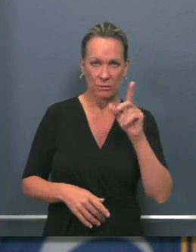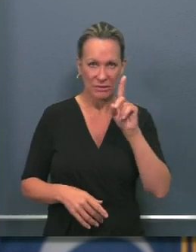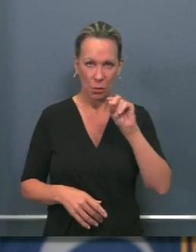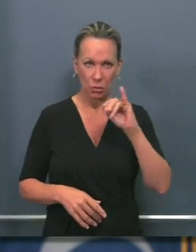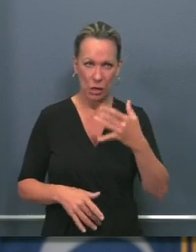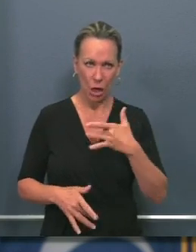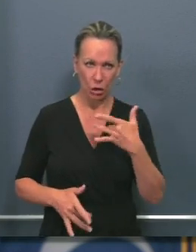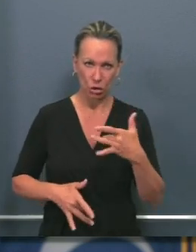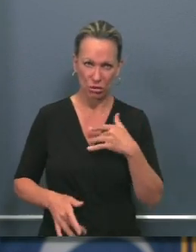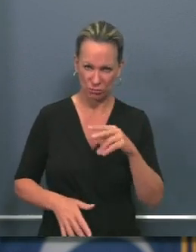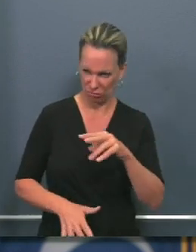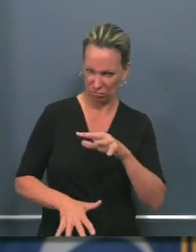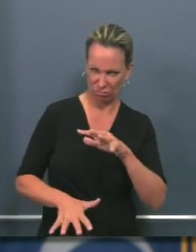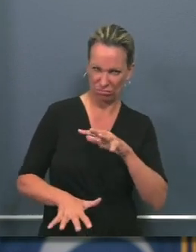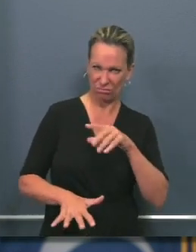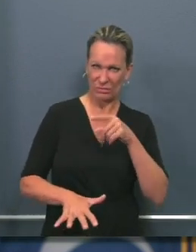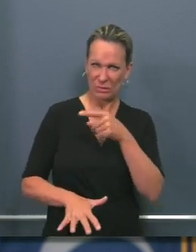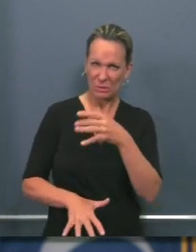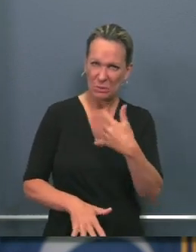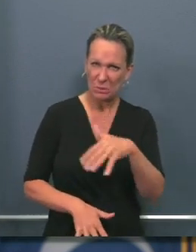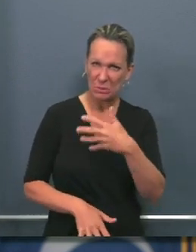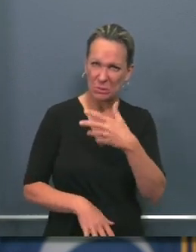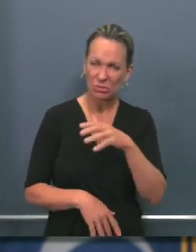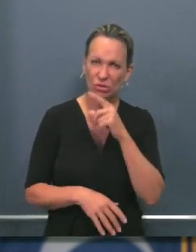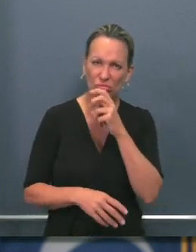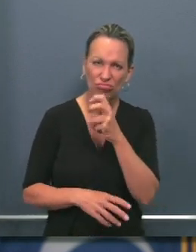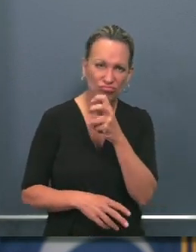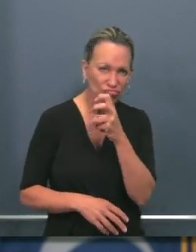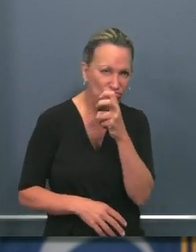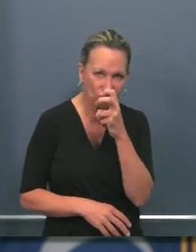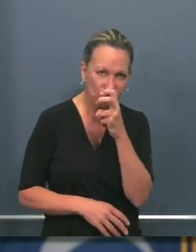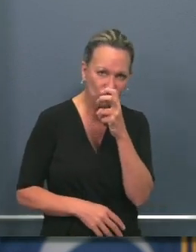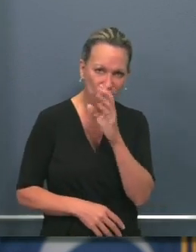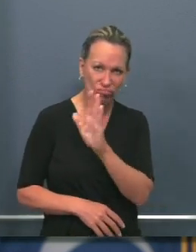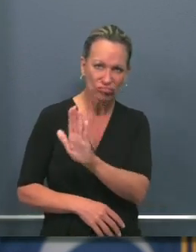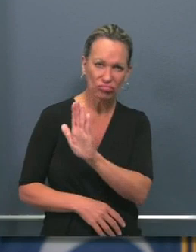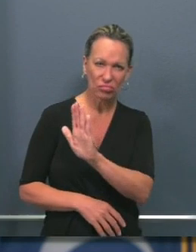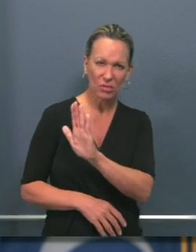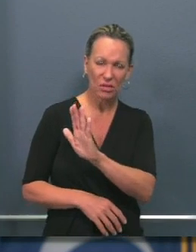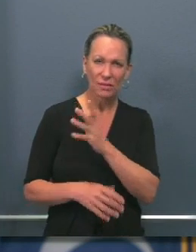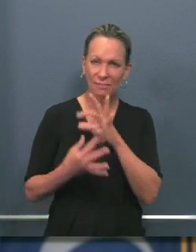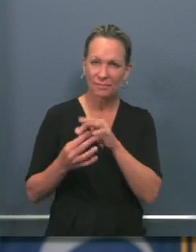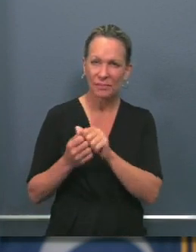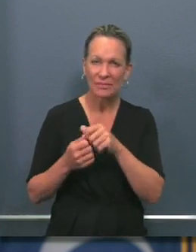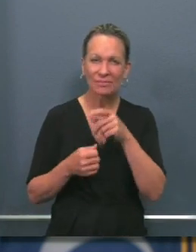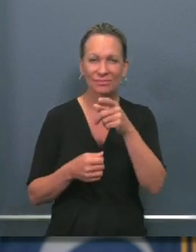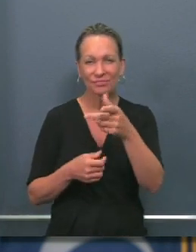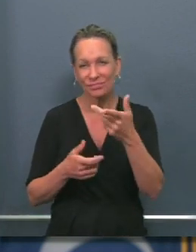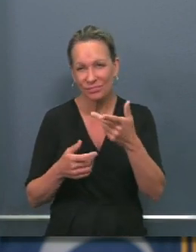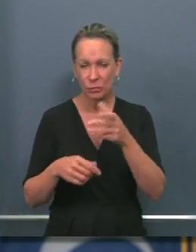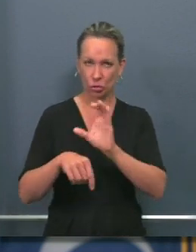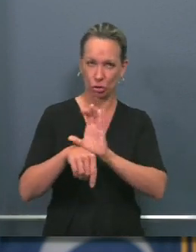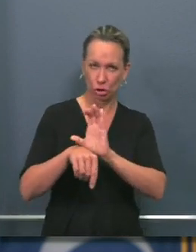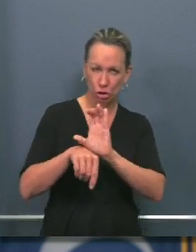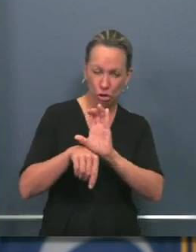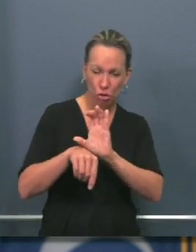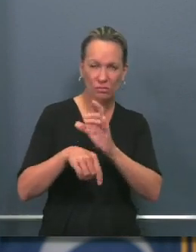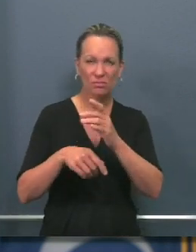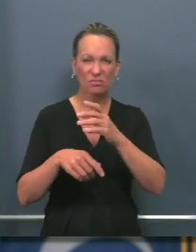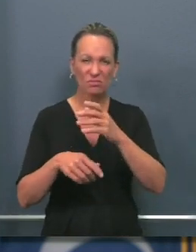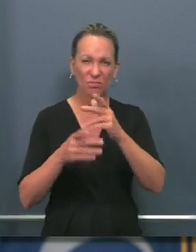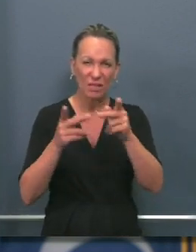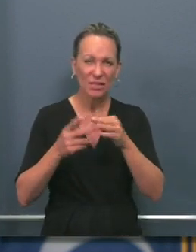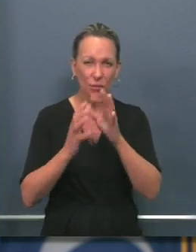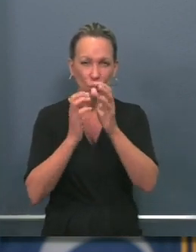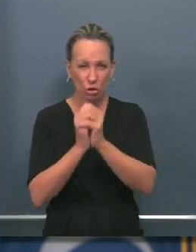know the limit on church gatherings you've obviously acted on, but more generally, are you concerned about the federal government